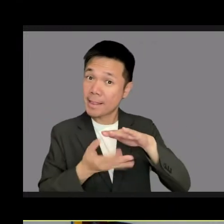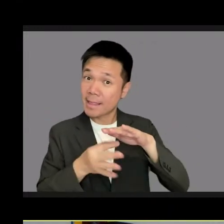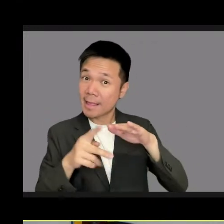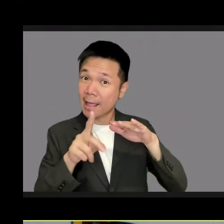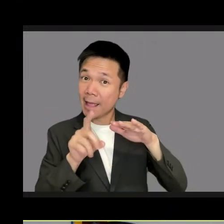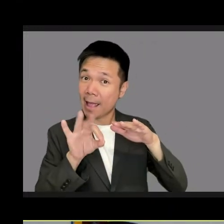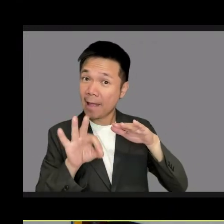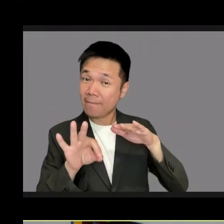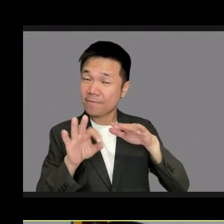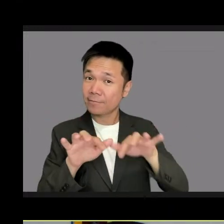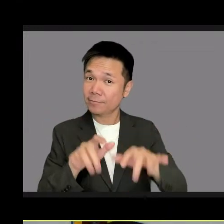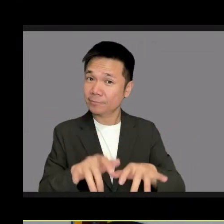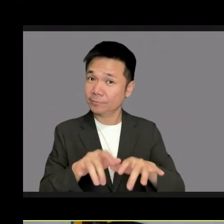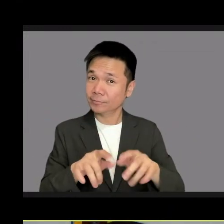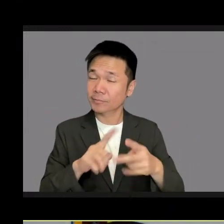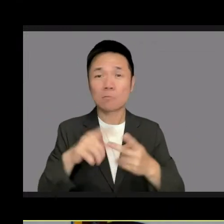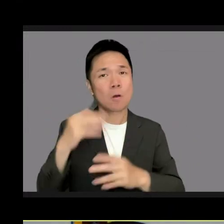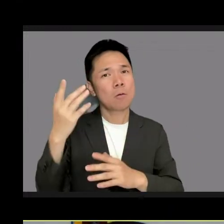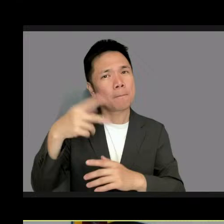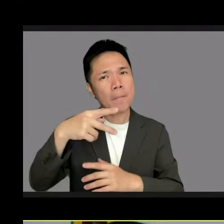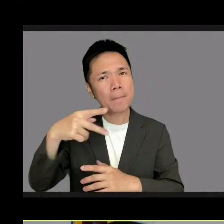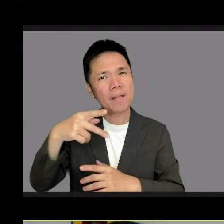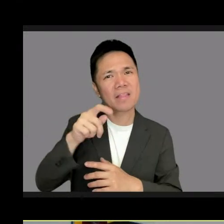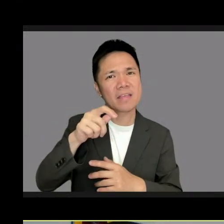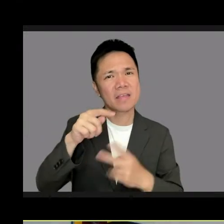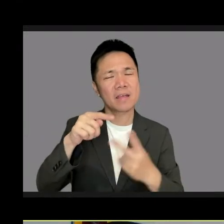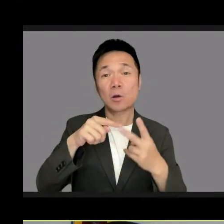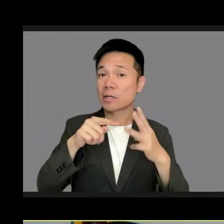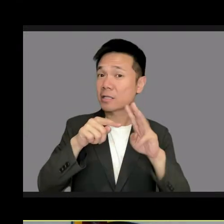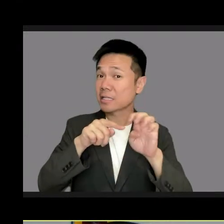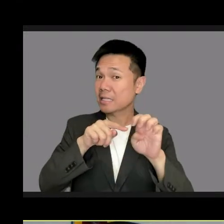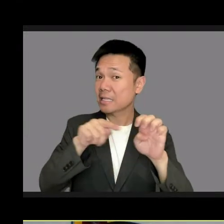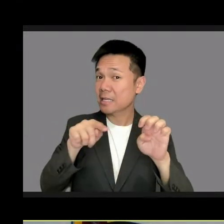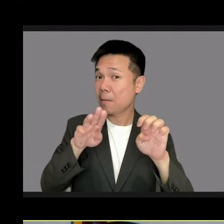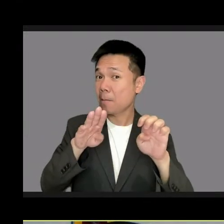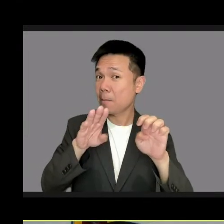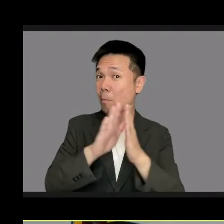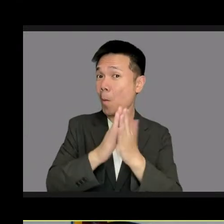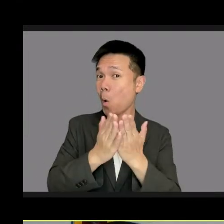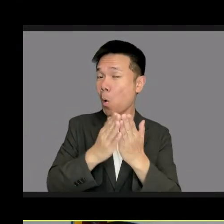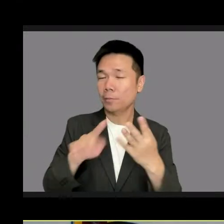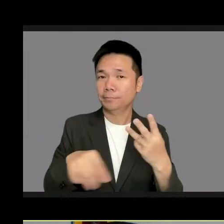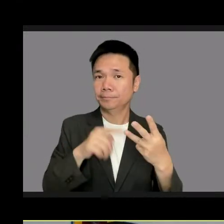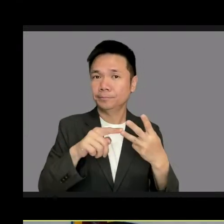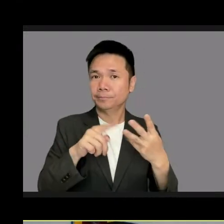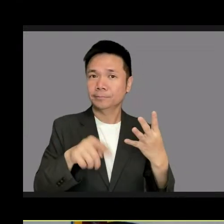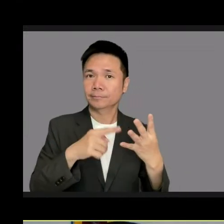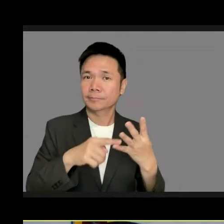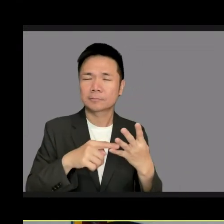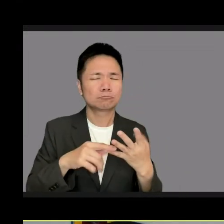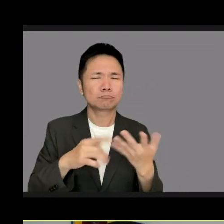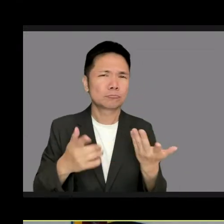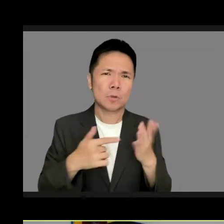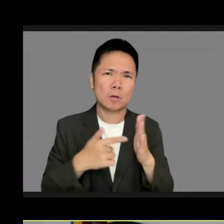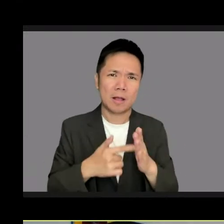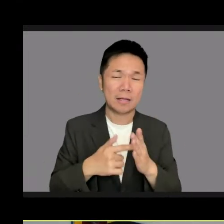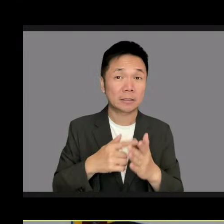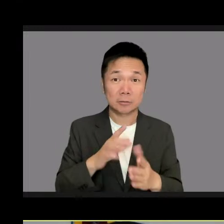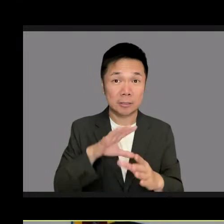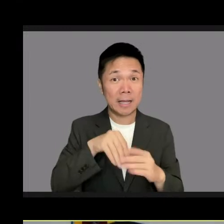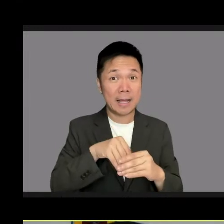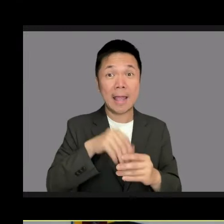documents, spreadsheets, presentations, ebooks, and obviously a small component of the mobile apps.